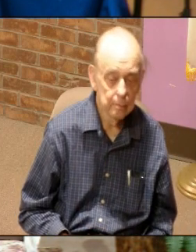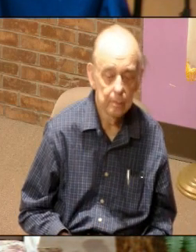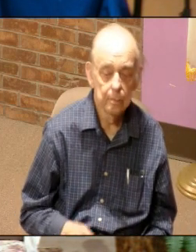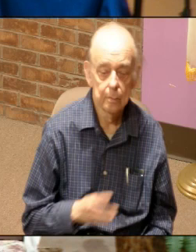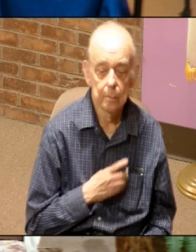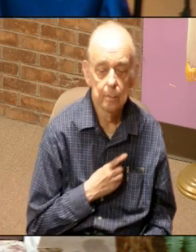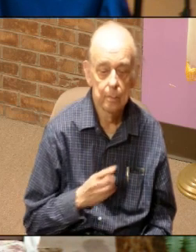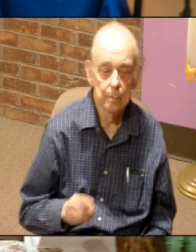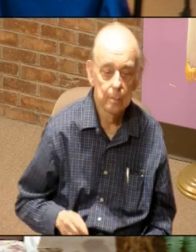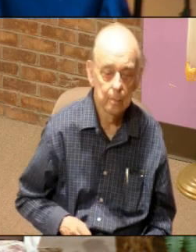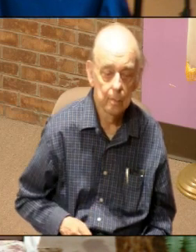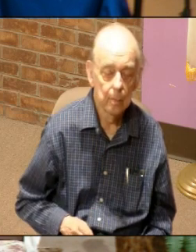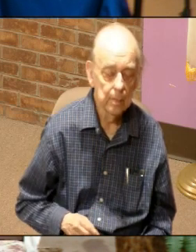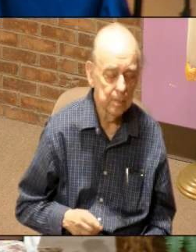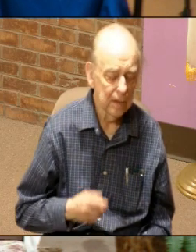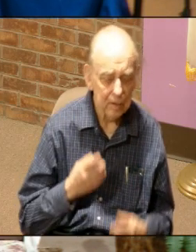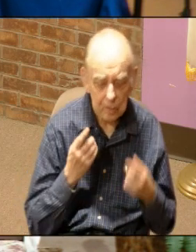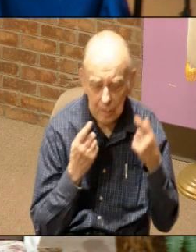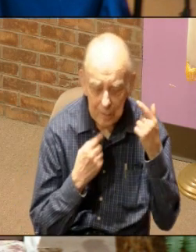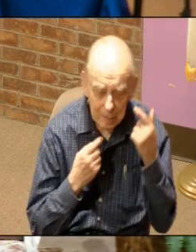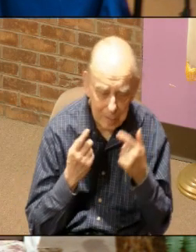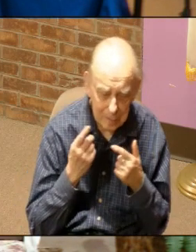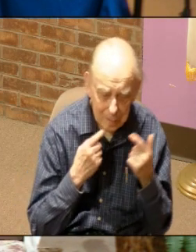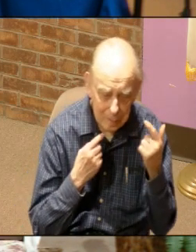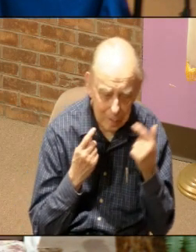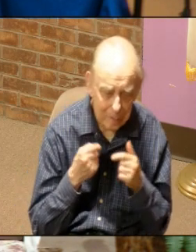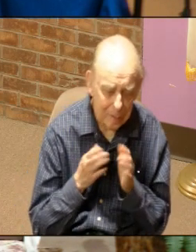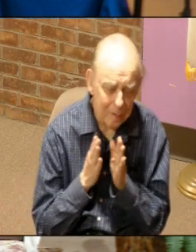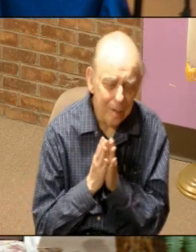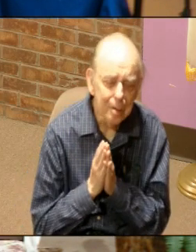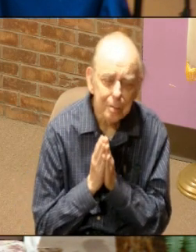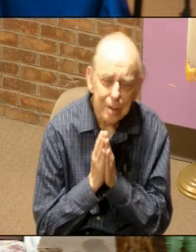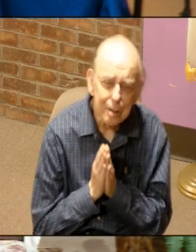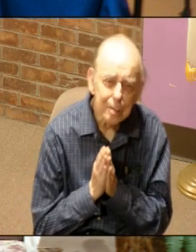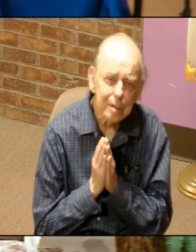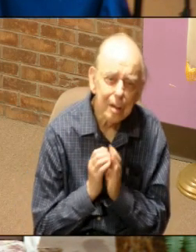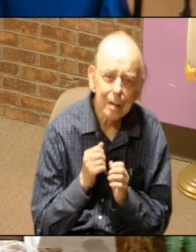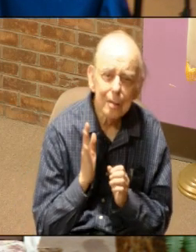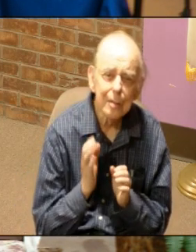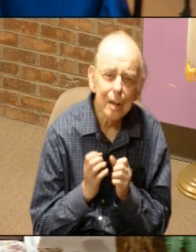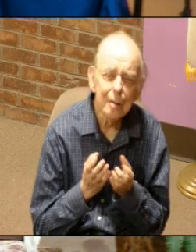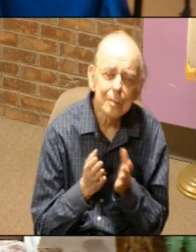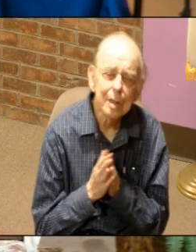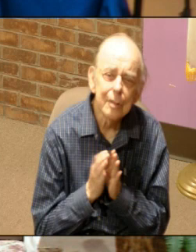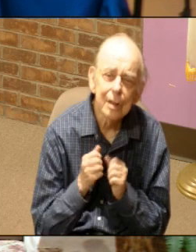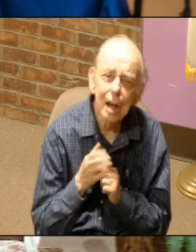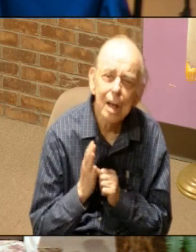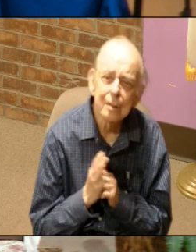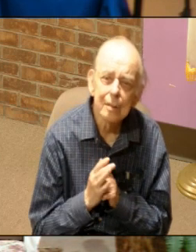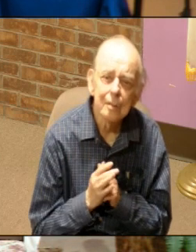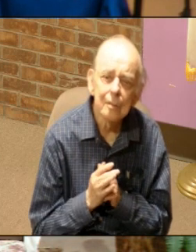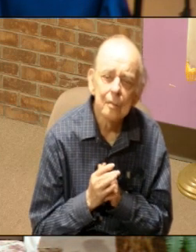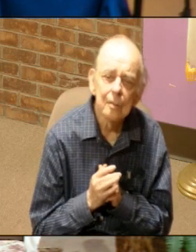David is wailing. He's crying. He's pleading with God. He's pleading with God. He's pleading with God. God.